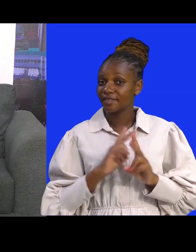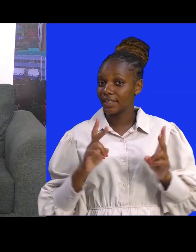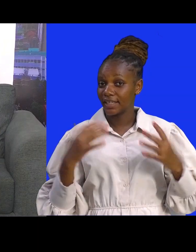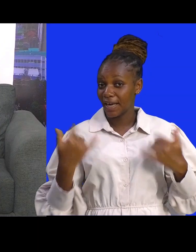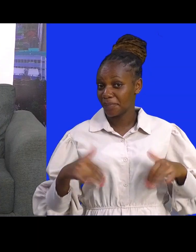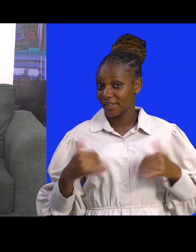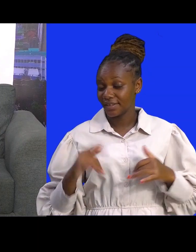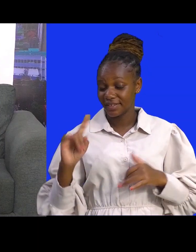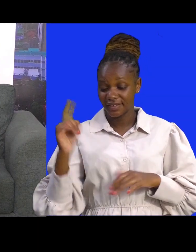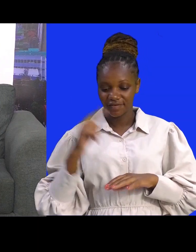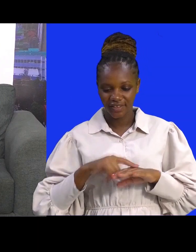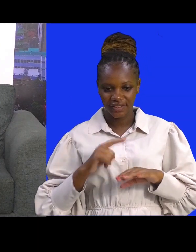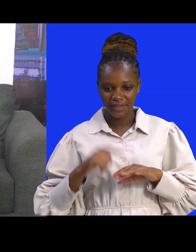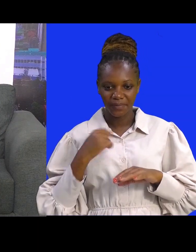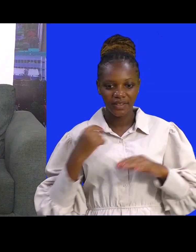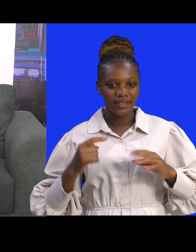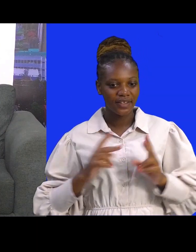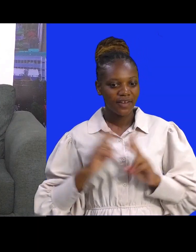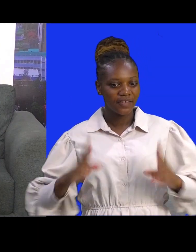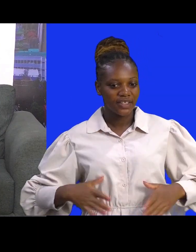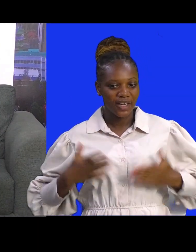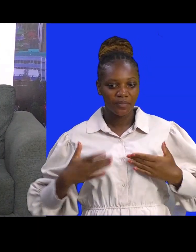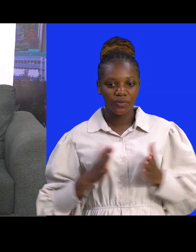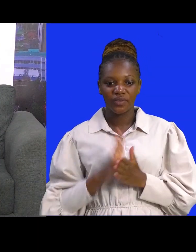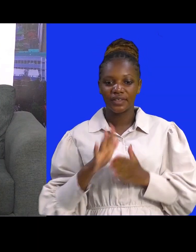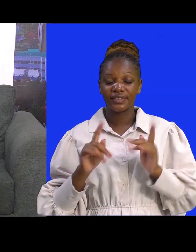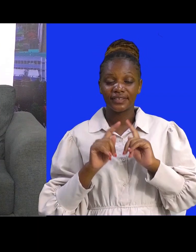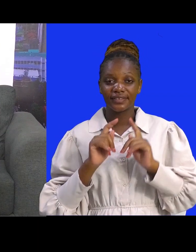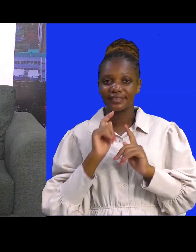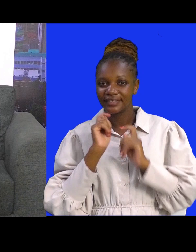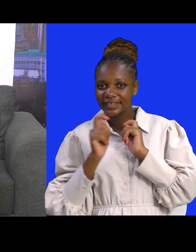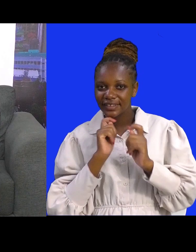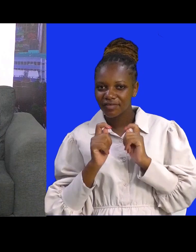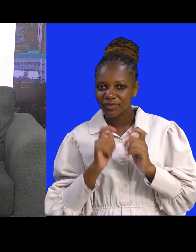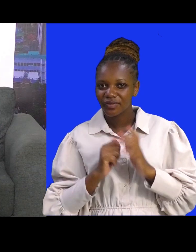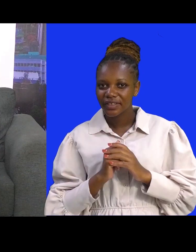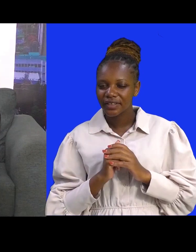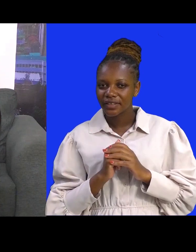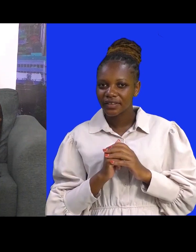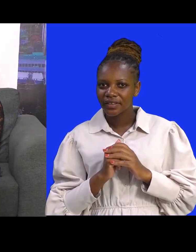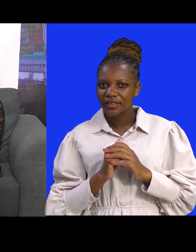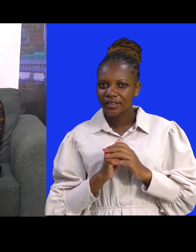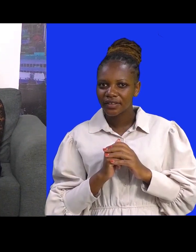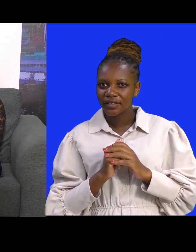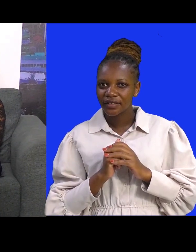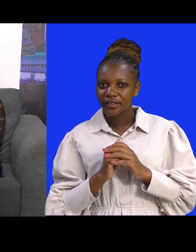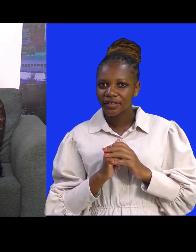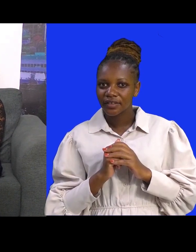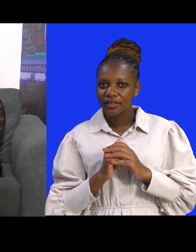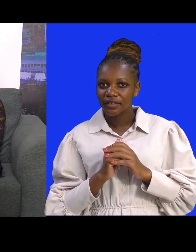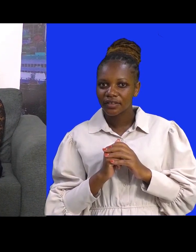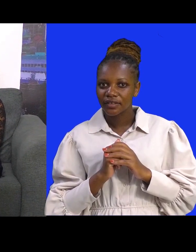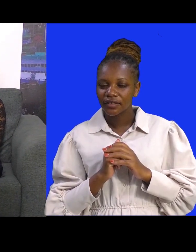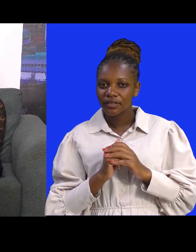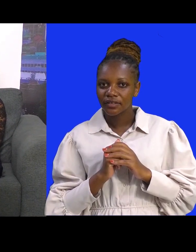it's amazing being the first time I'm having this type of an interview. It's also good to